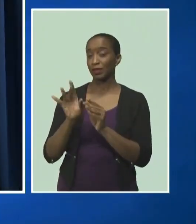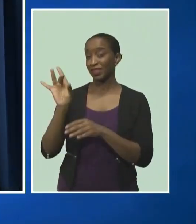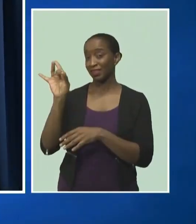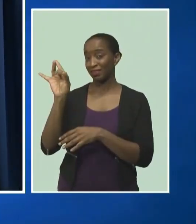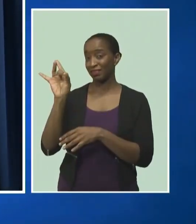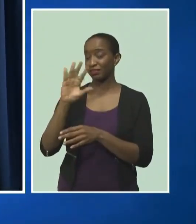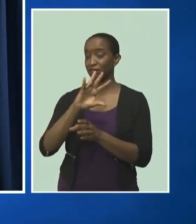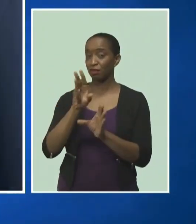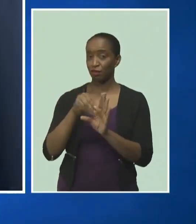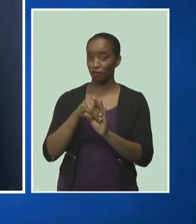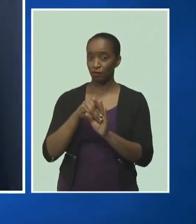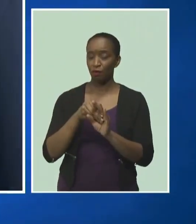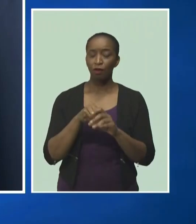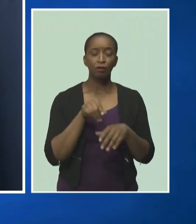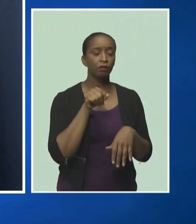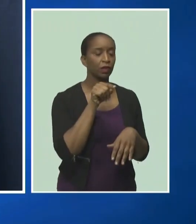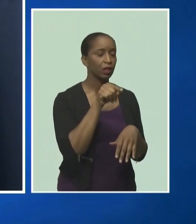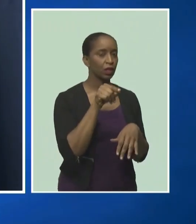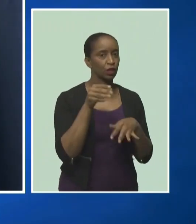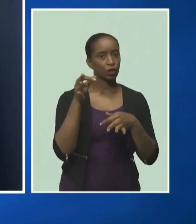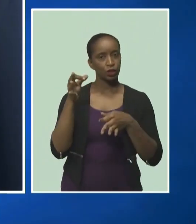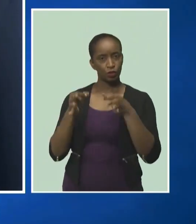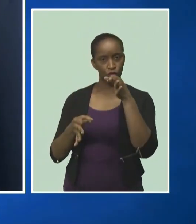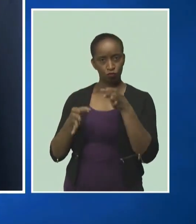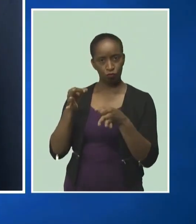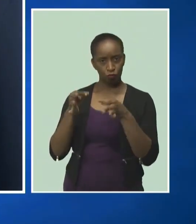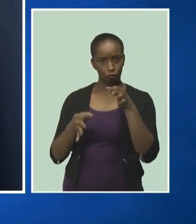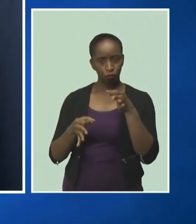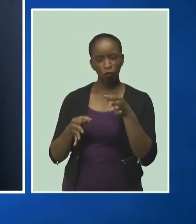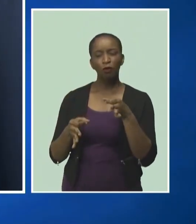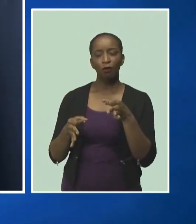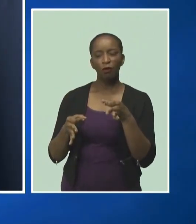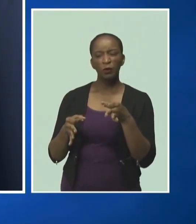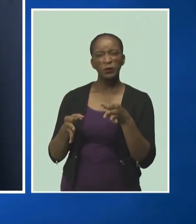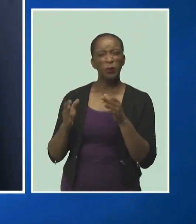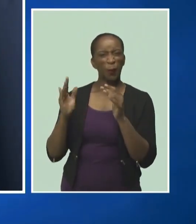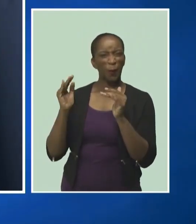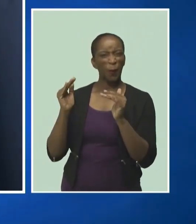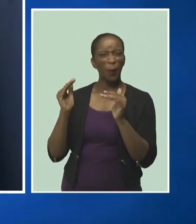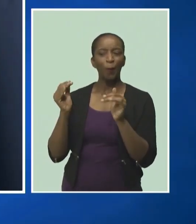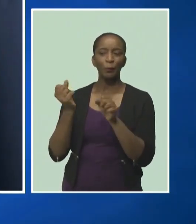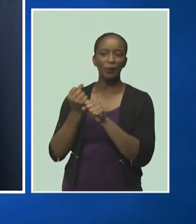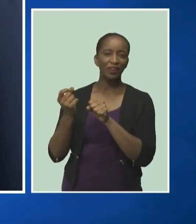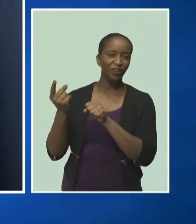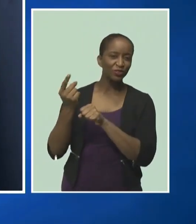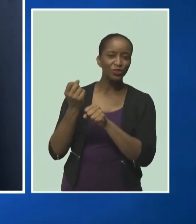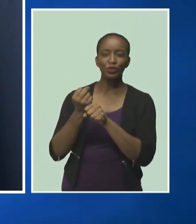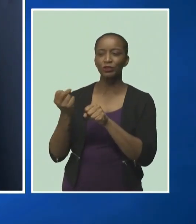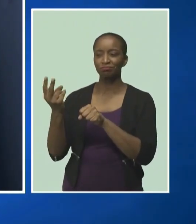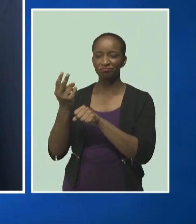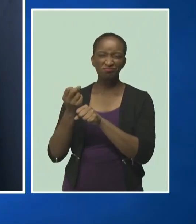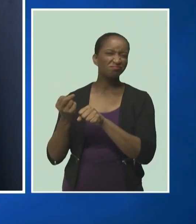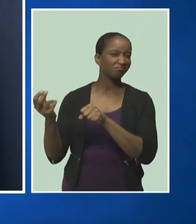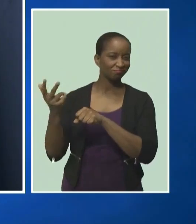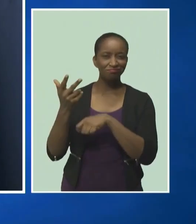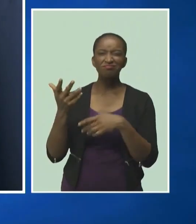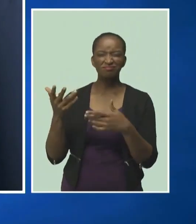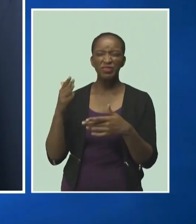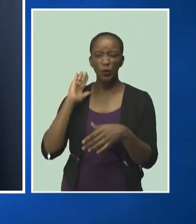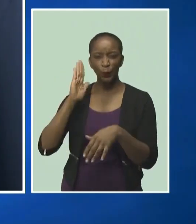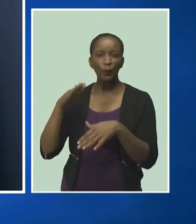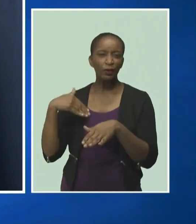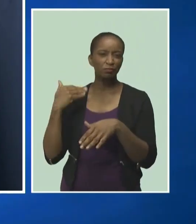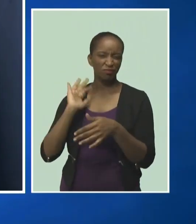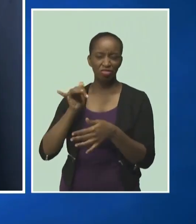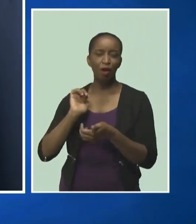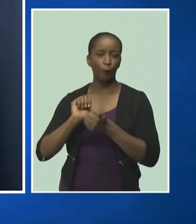musician and judge John Roet hopes this won't be the last event. Because writing jingles is an